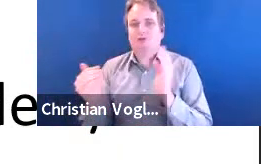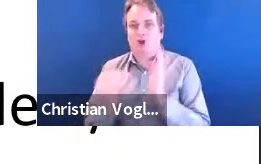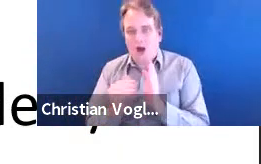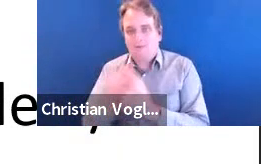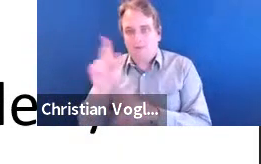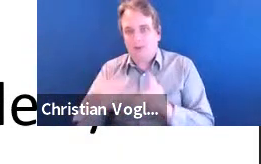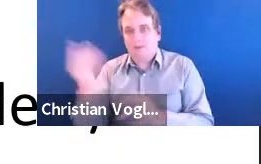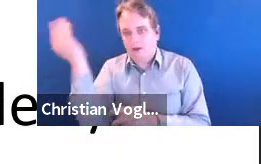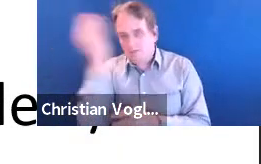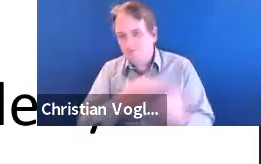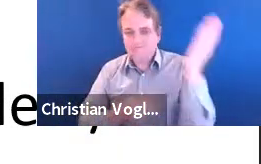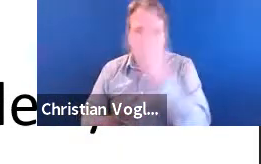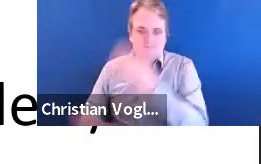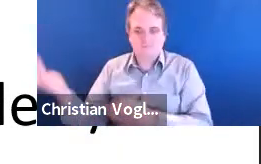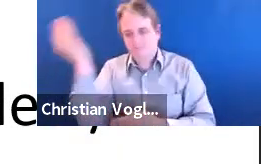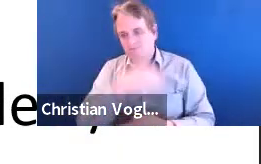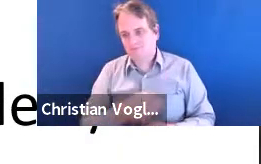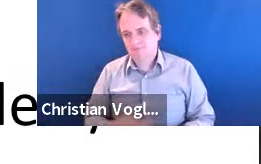area for more research.